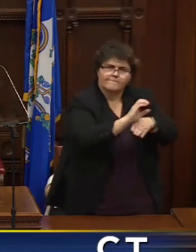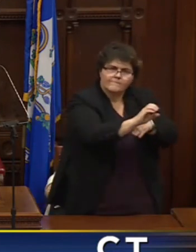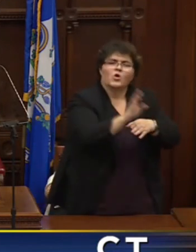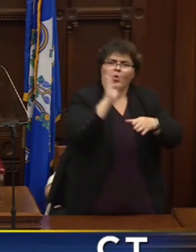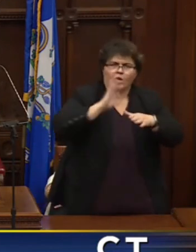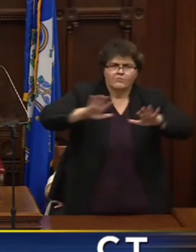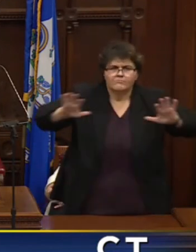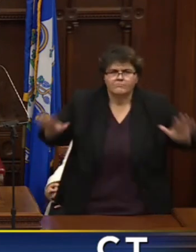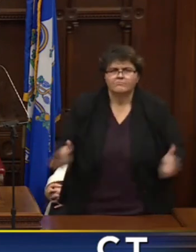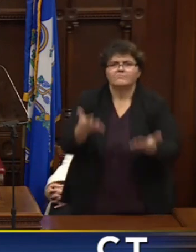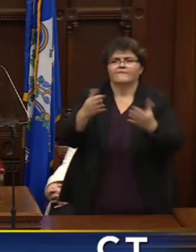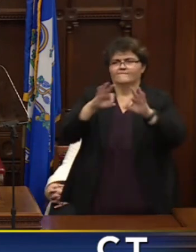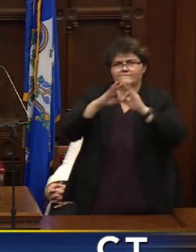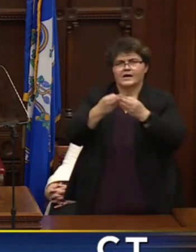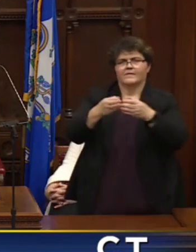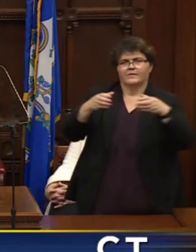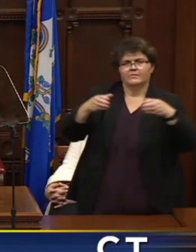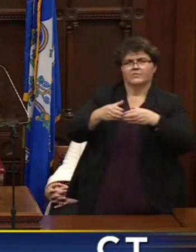at work.